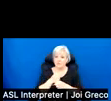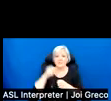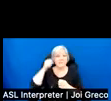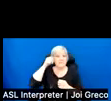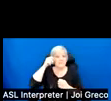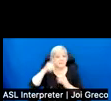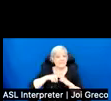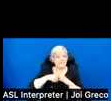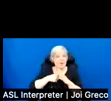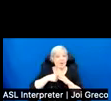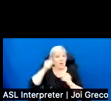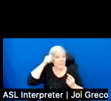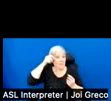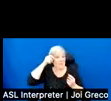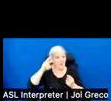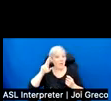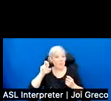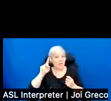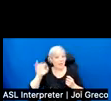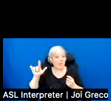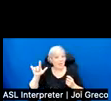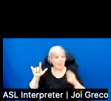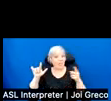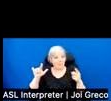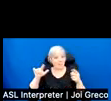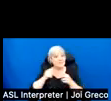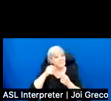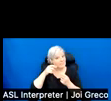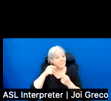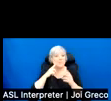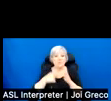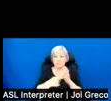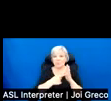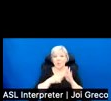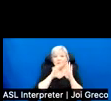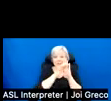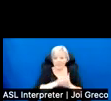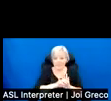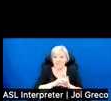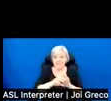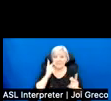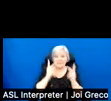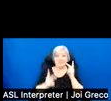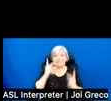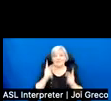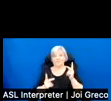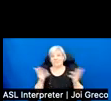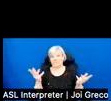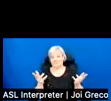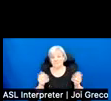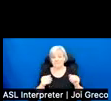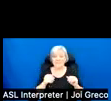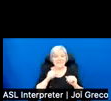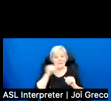stimulation, which allows that particular retina to show images to that particular individual. Now, it has not